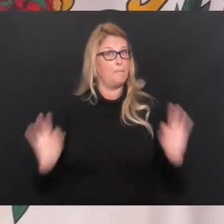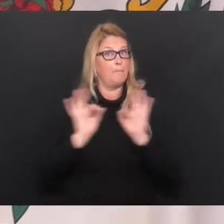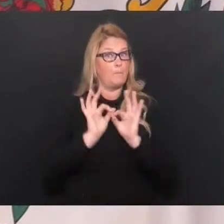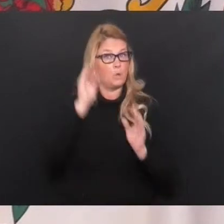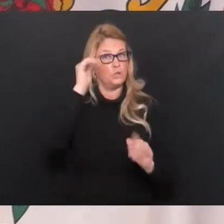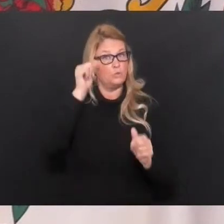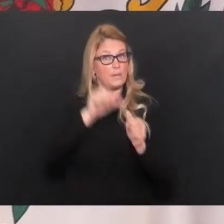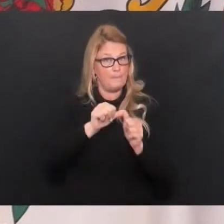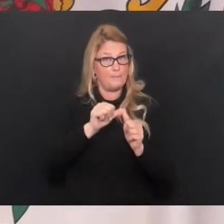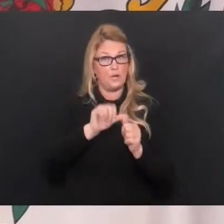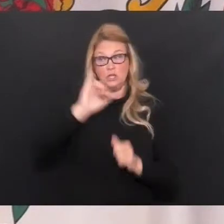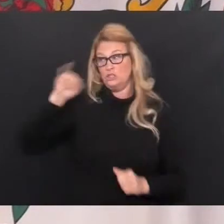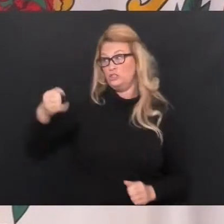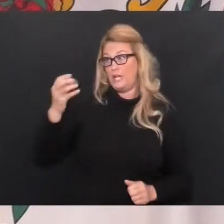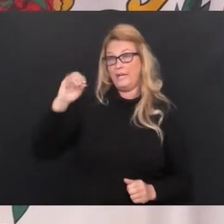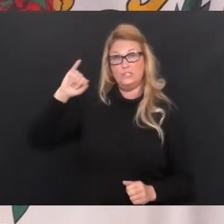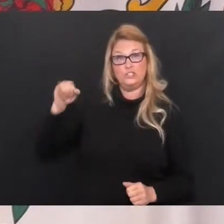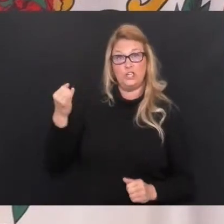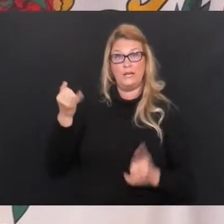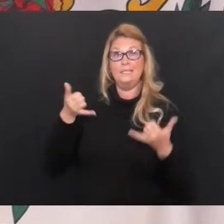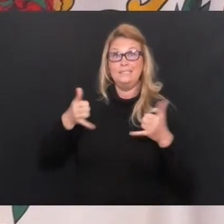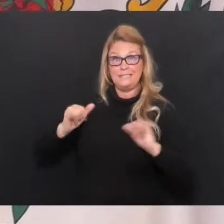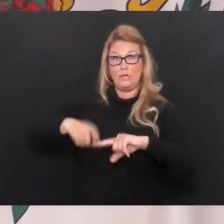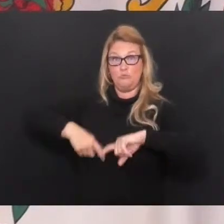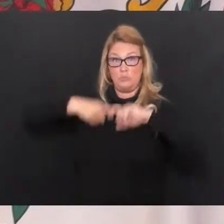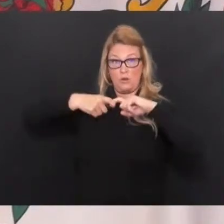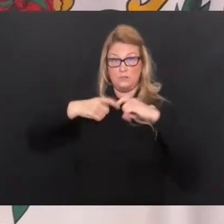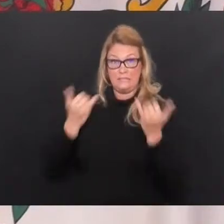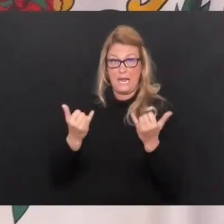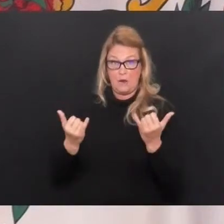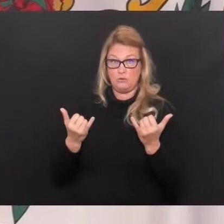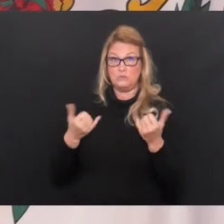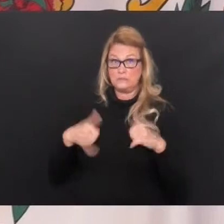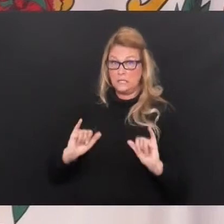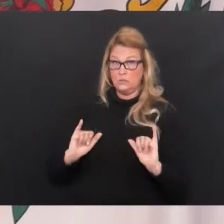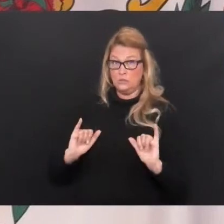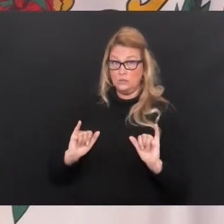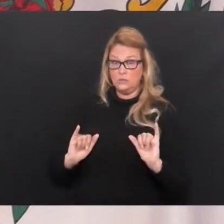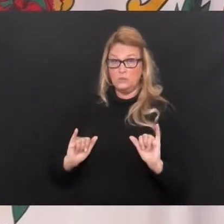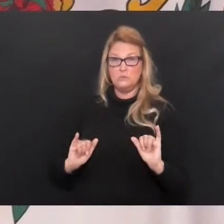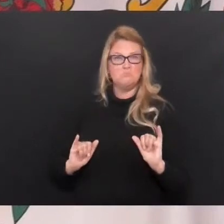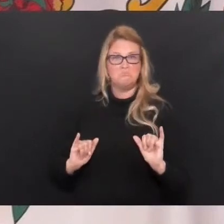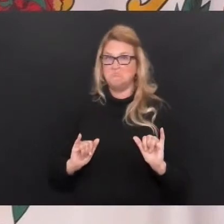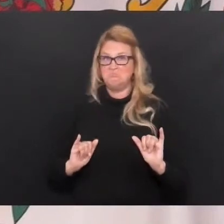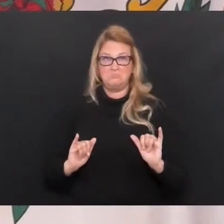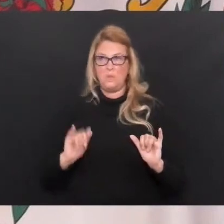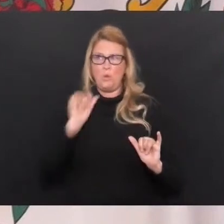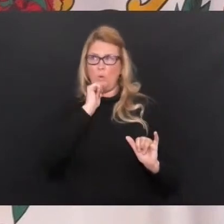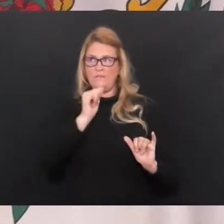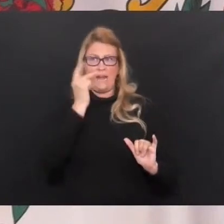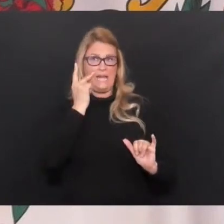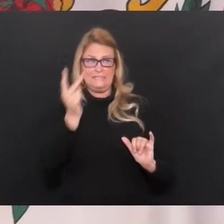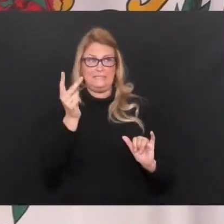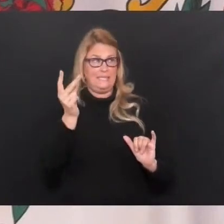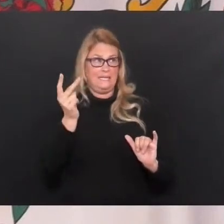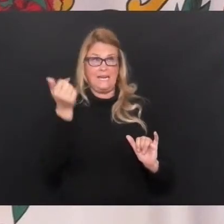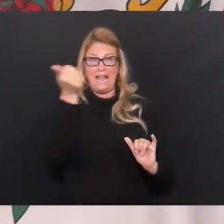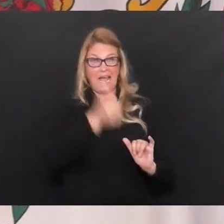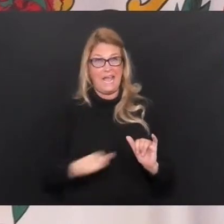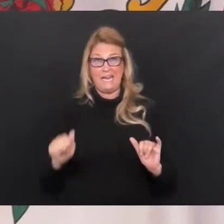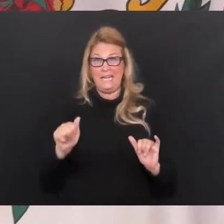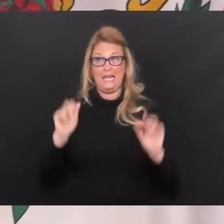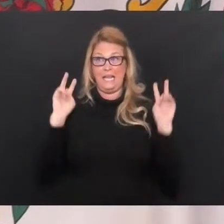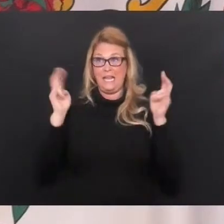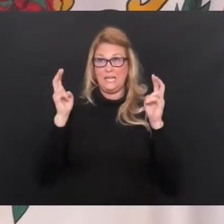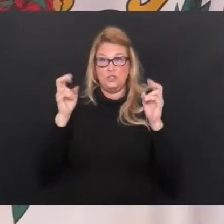while J&J remains paused now, we are not seeing these events in any way with Pfizer